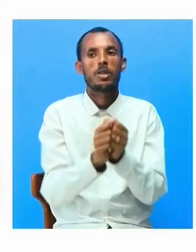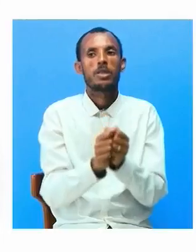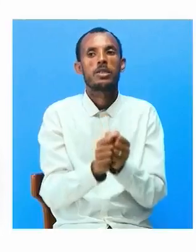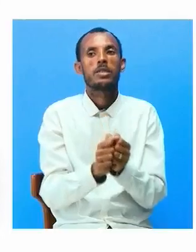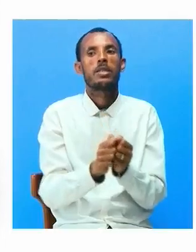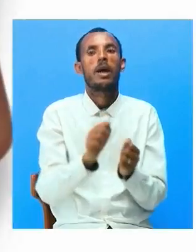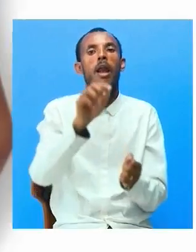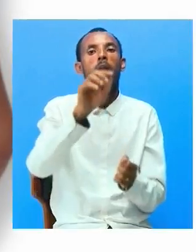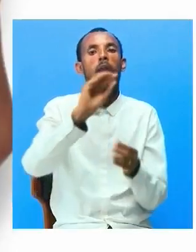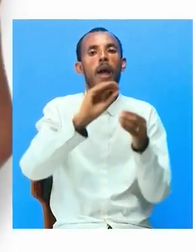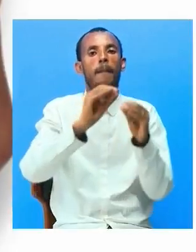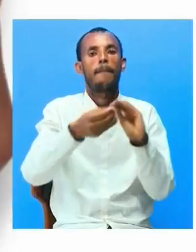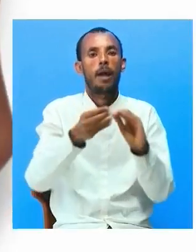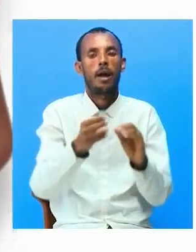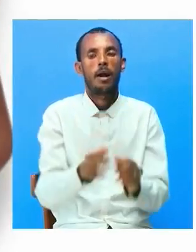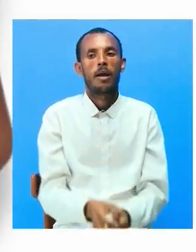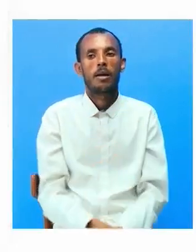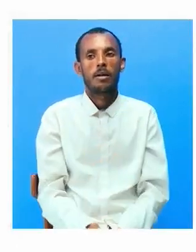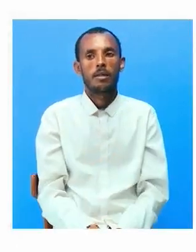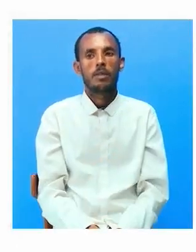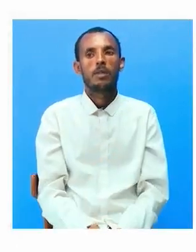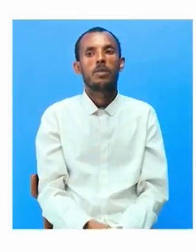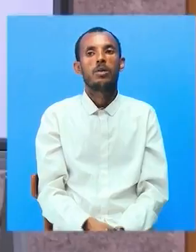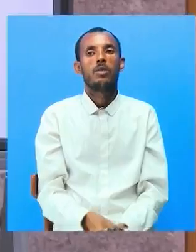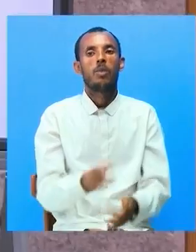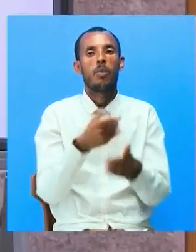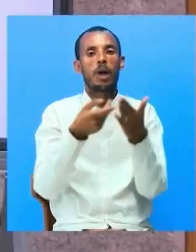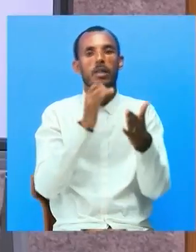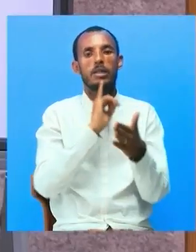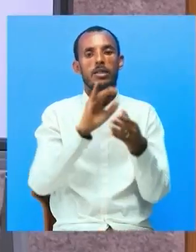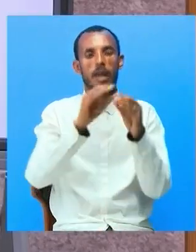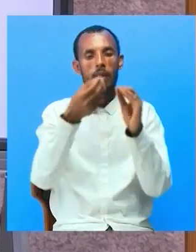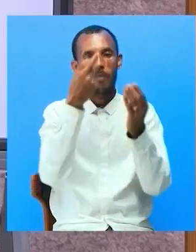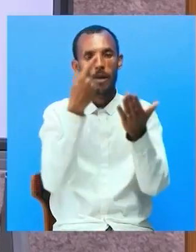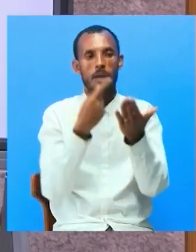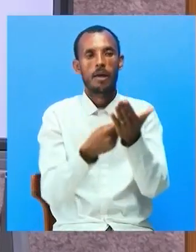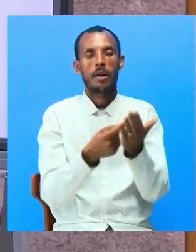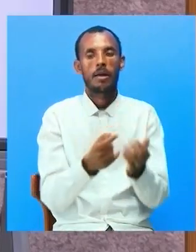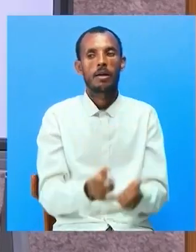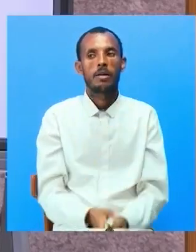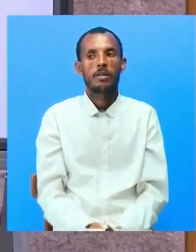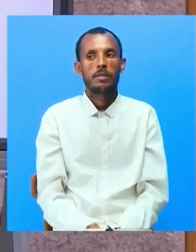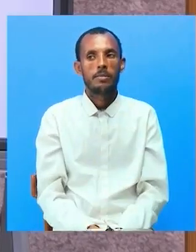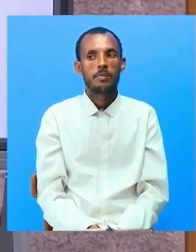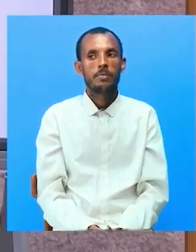certain number. What must be the number here?